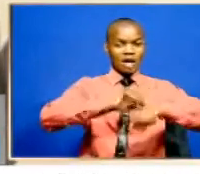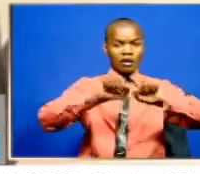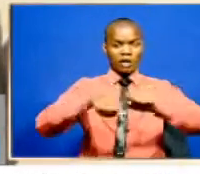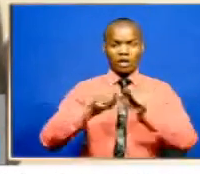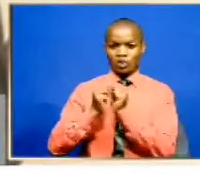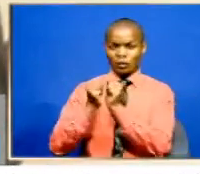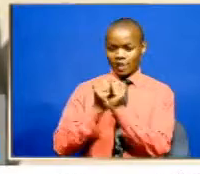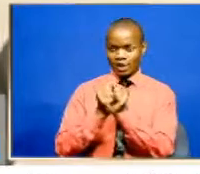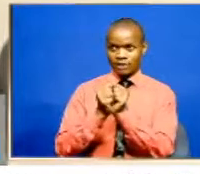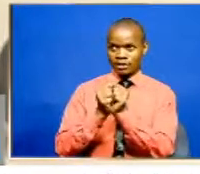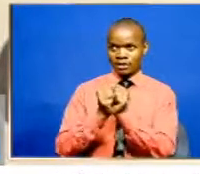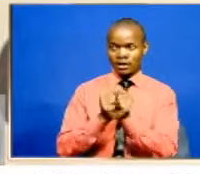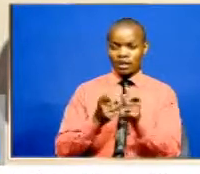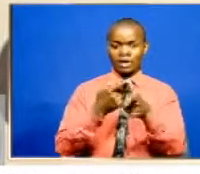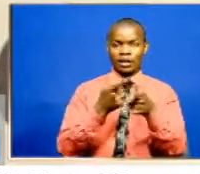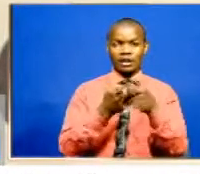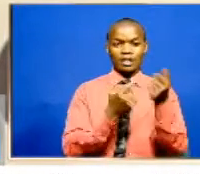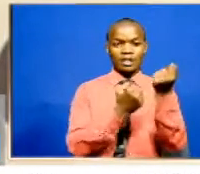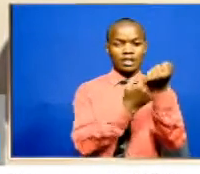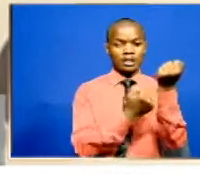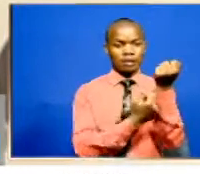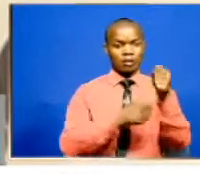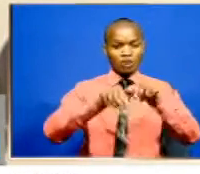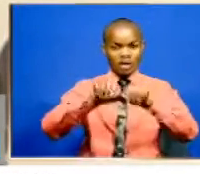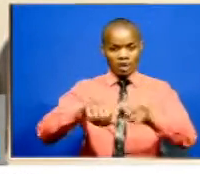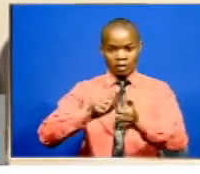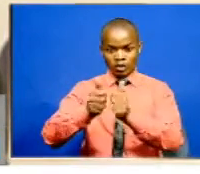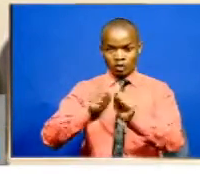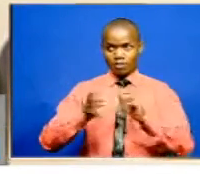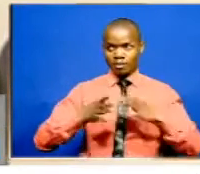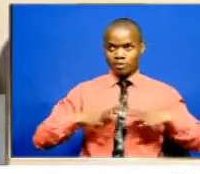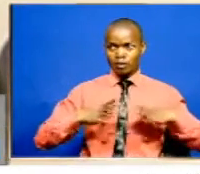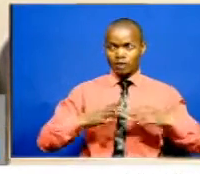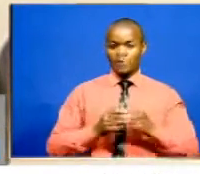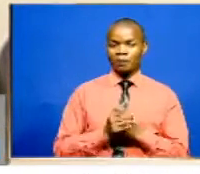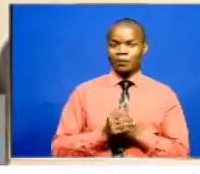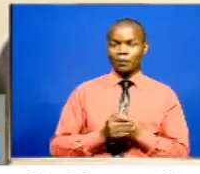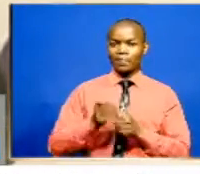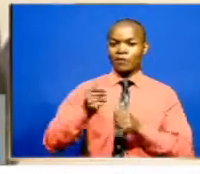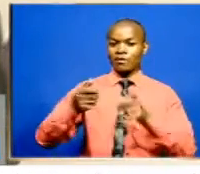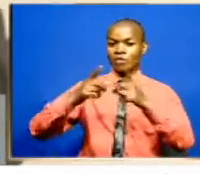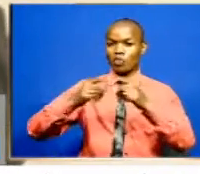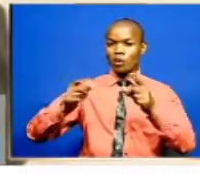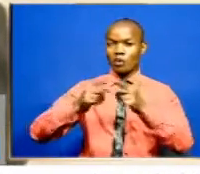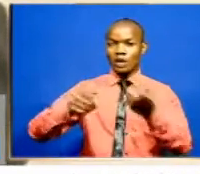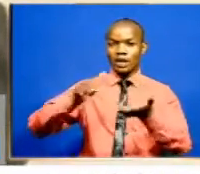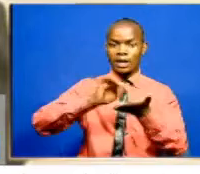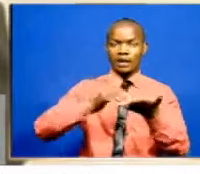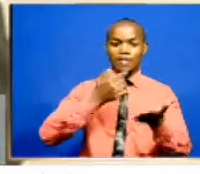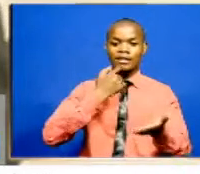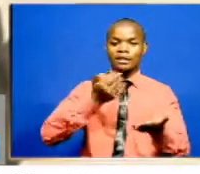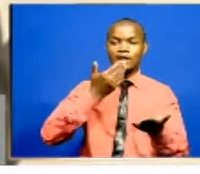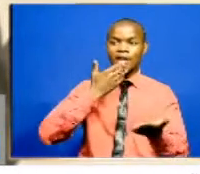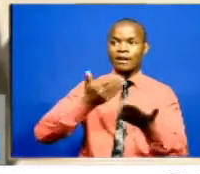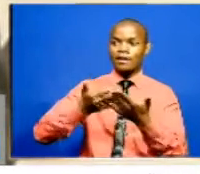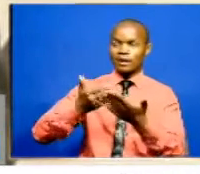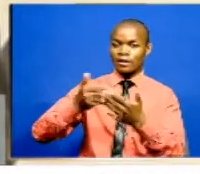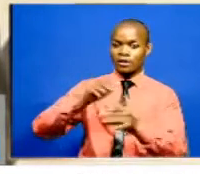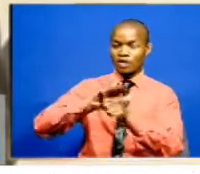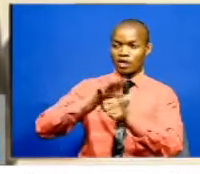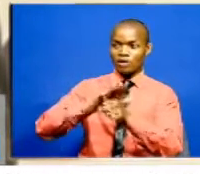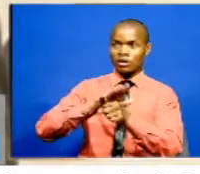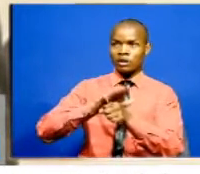going to support these young people going forward. So with these few remarks, again, I want to say thank you very much.